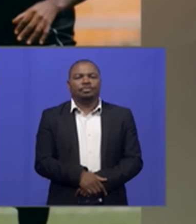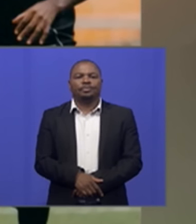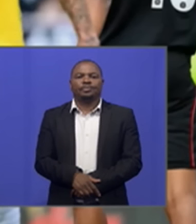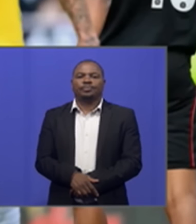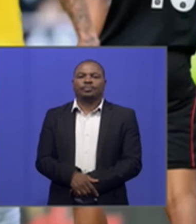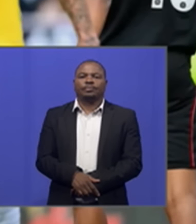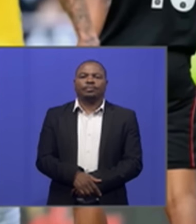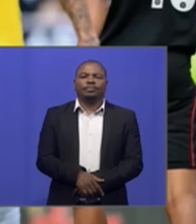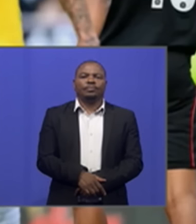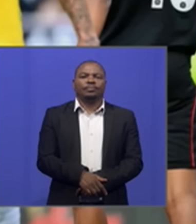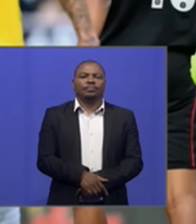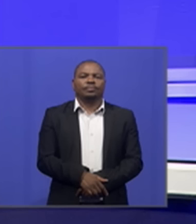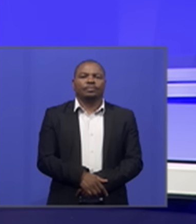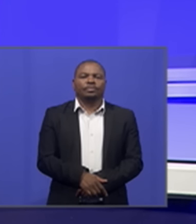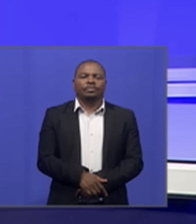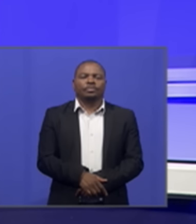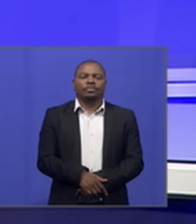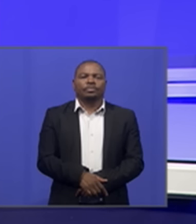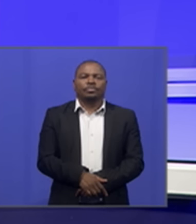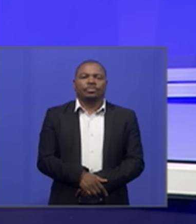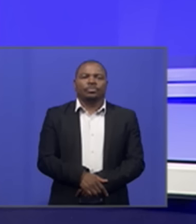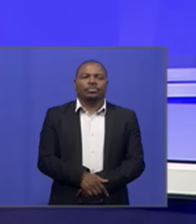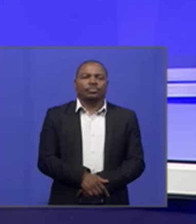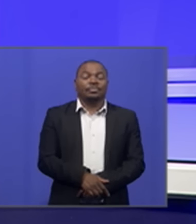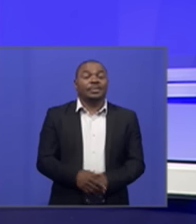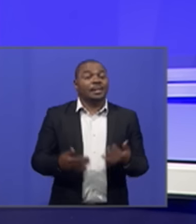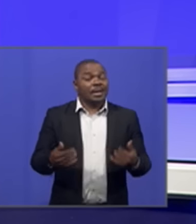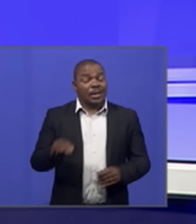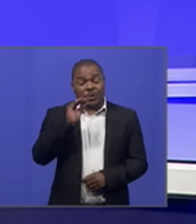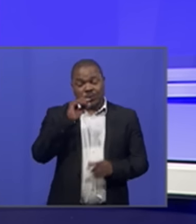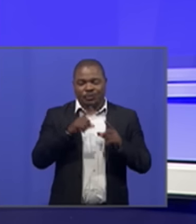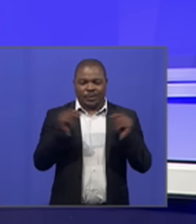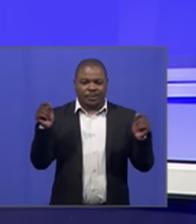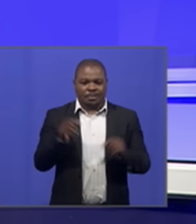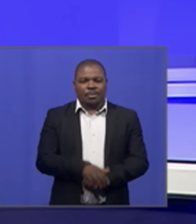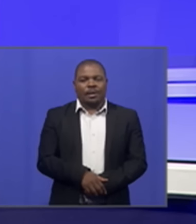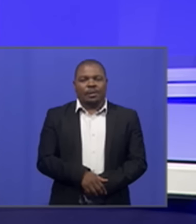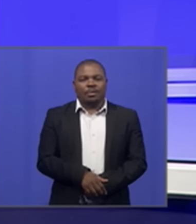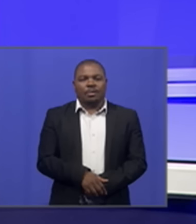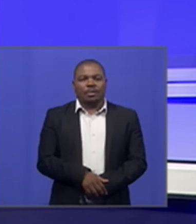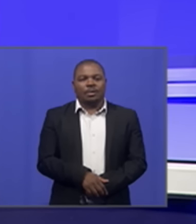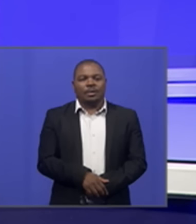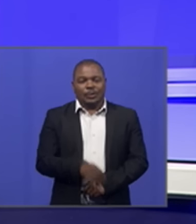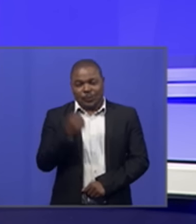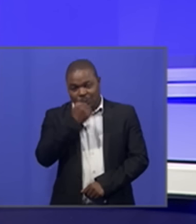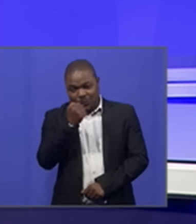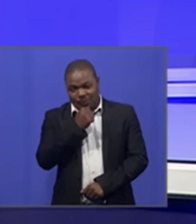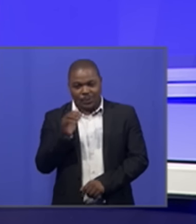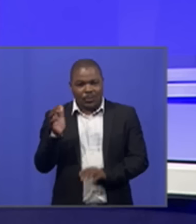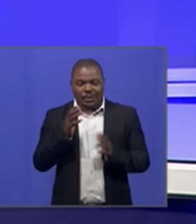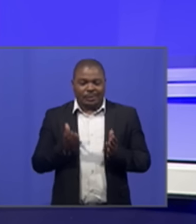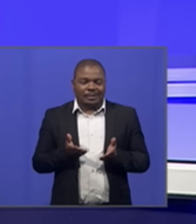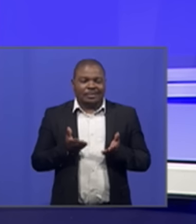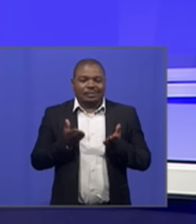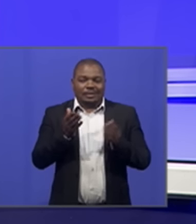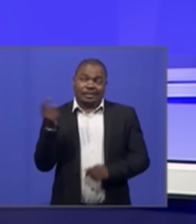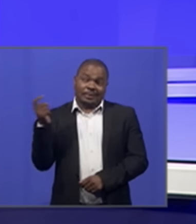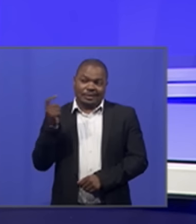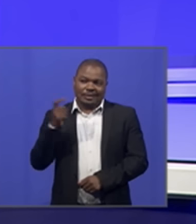SABC Johannesburg. Bešong ditaba tša rena di fella mo tshware go latela kakanyo ya maemo a